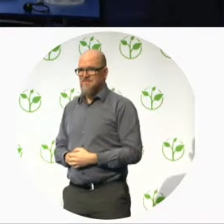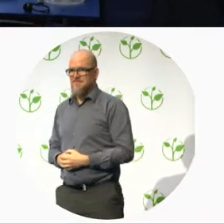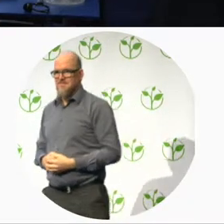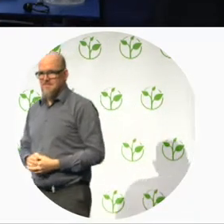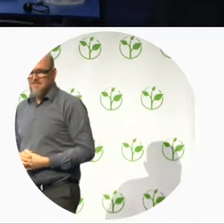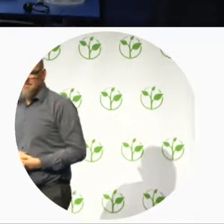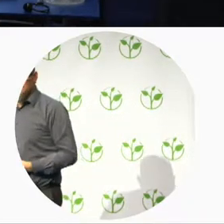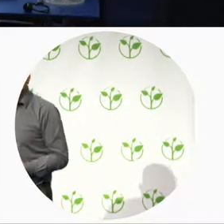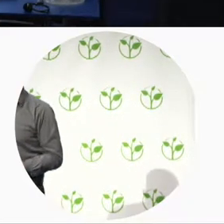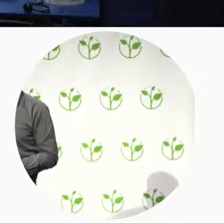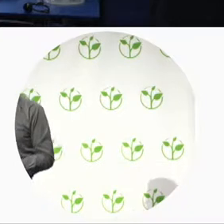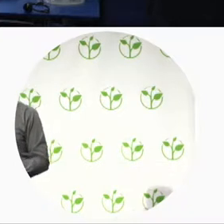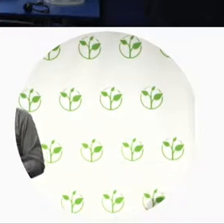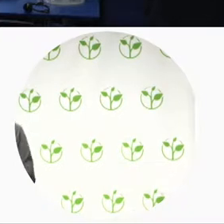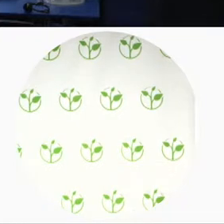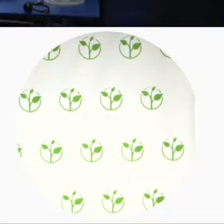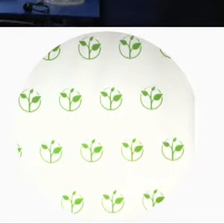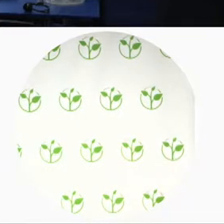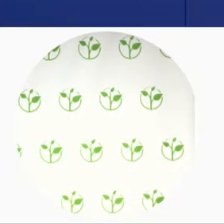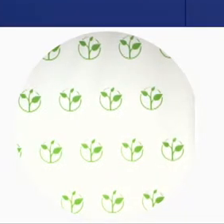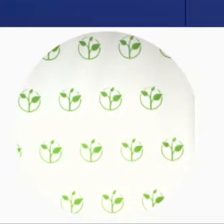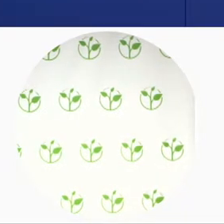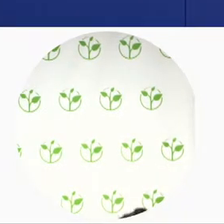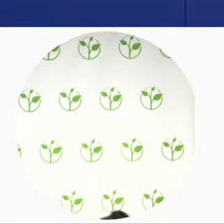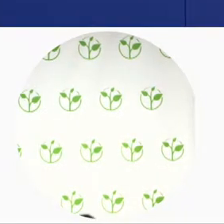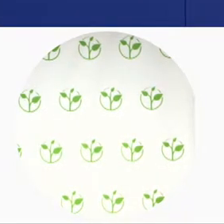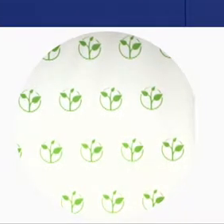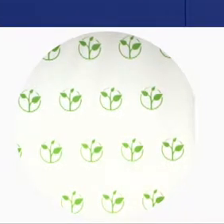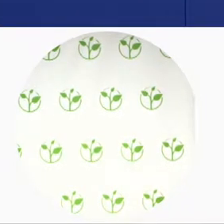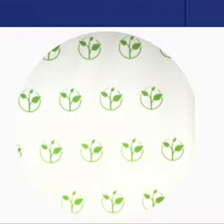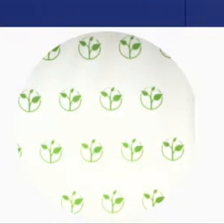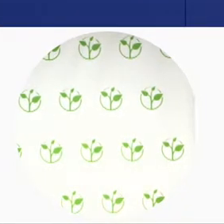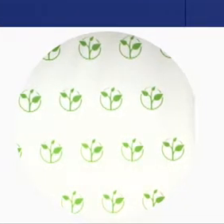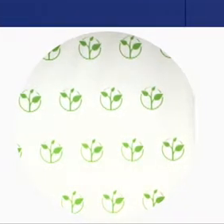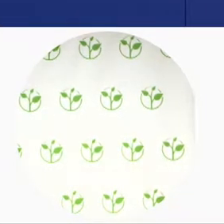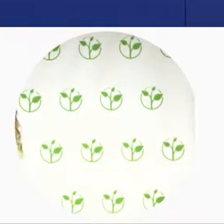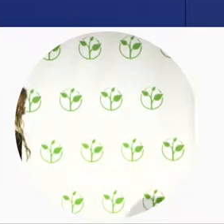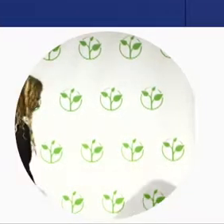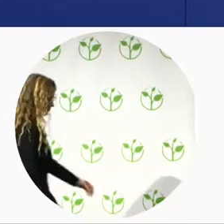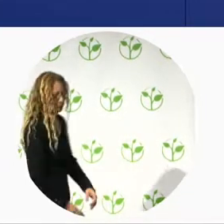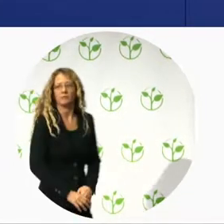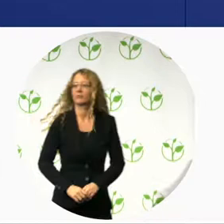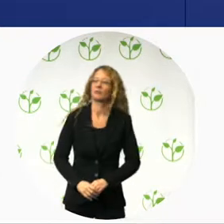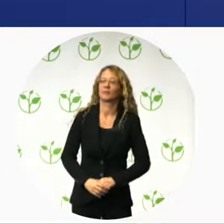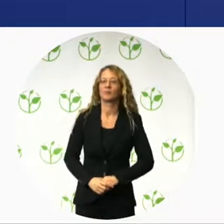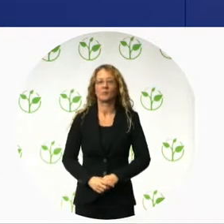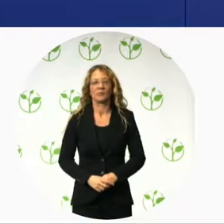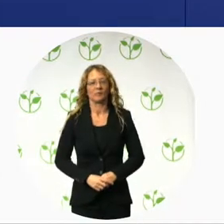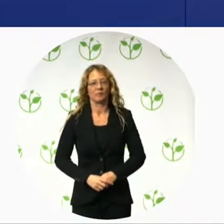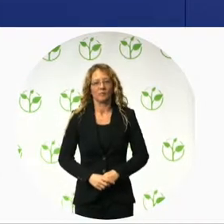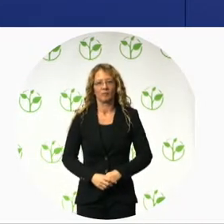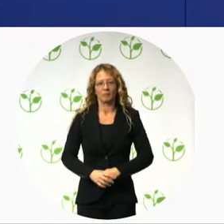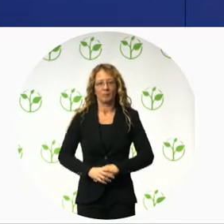Thank you very much, Melissa. That was absolutely fascinating. The applications for other languages can certainly be very useful in the